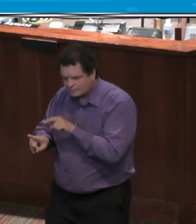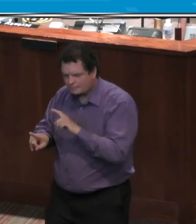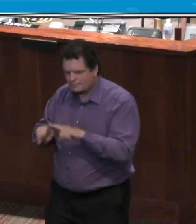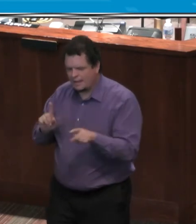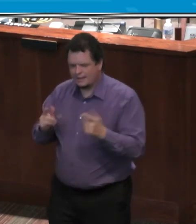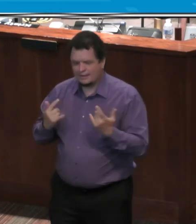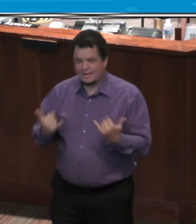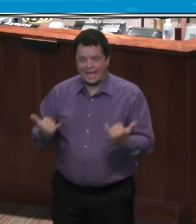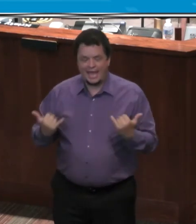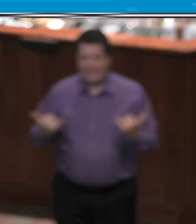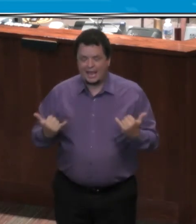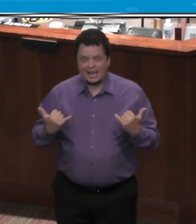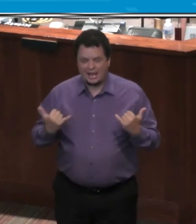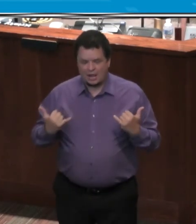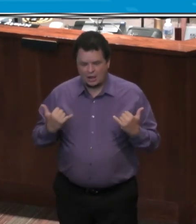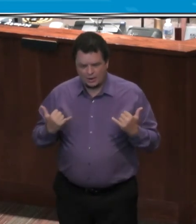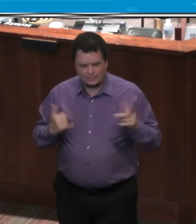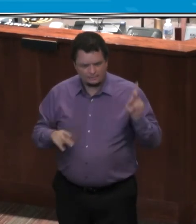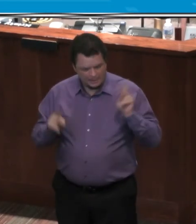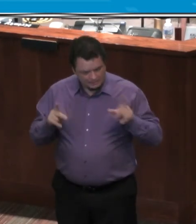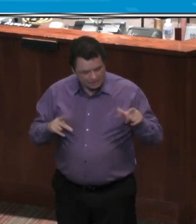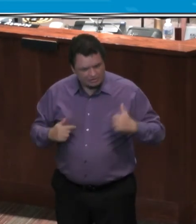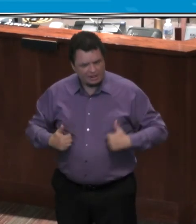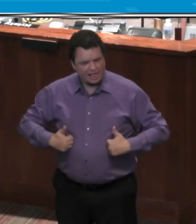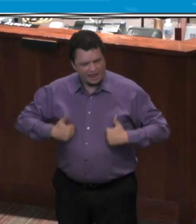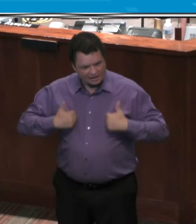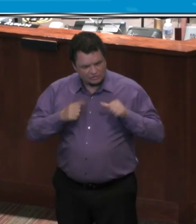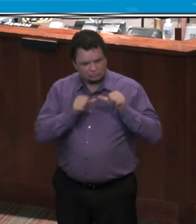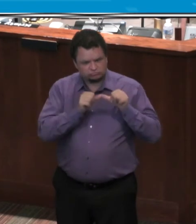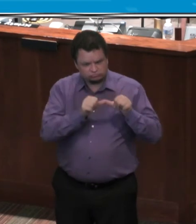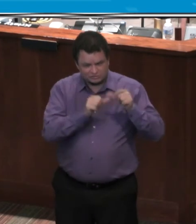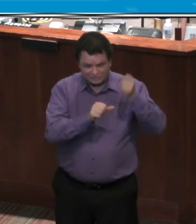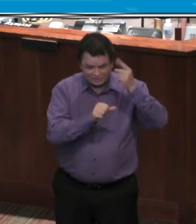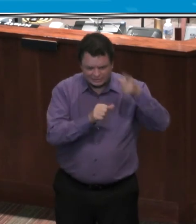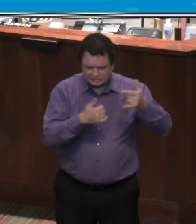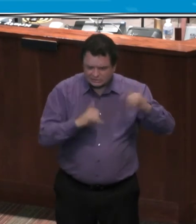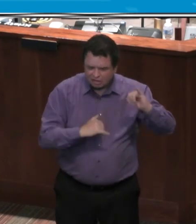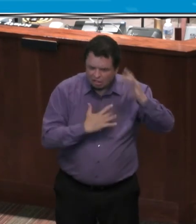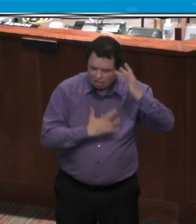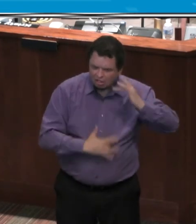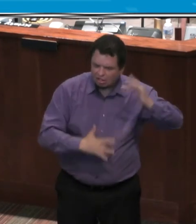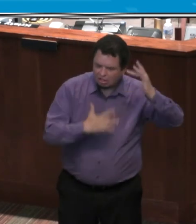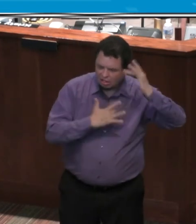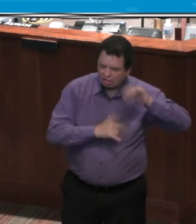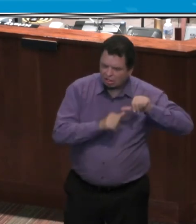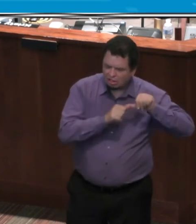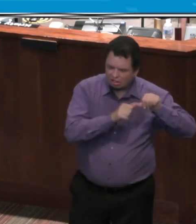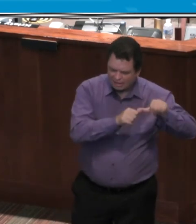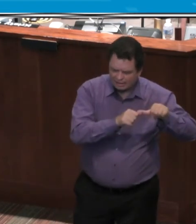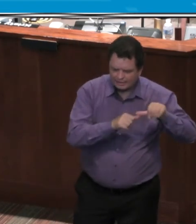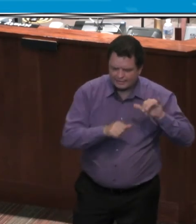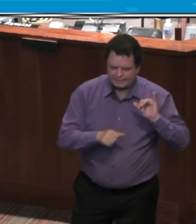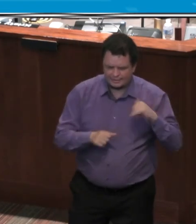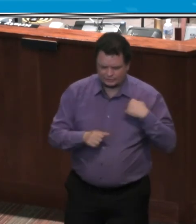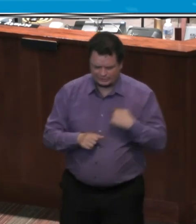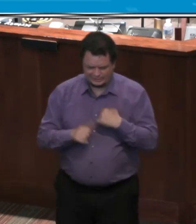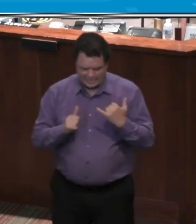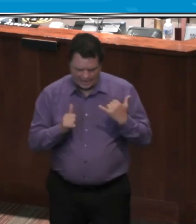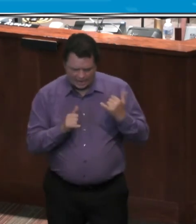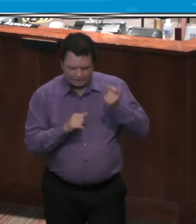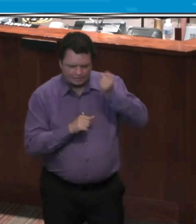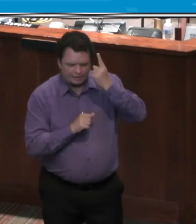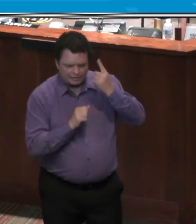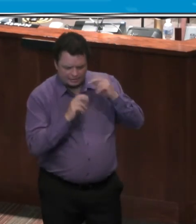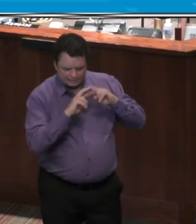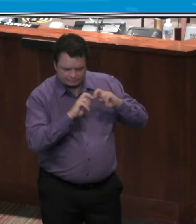hospitalizations are an indication of serious illness, but you're precisely correct that we're learning more about this disease now. and understanding that some people have a